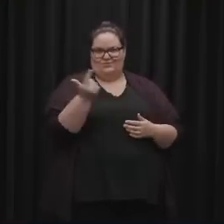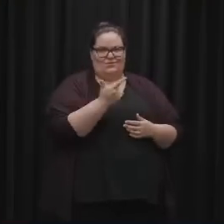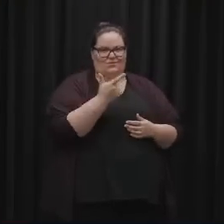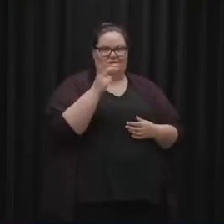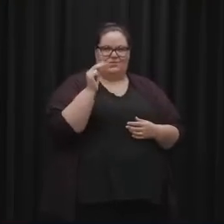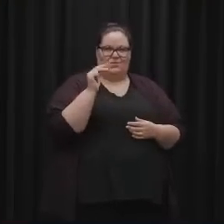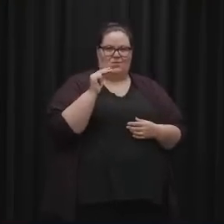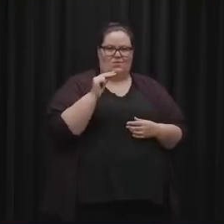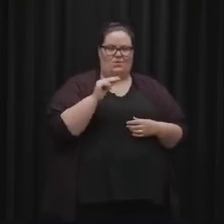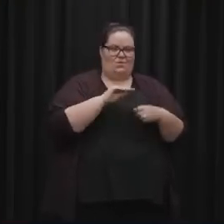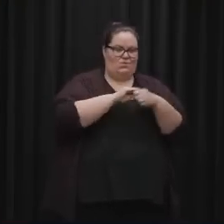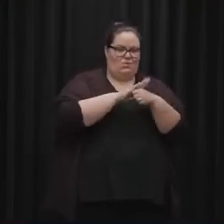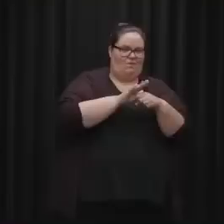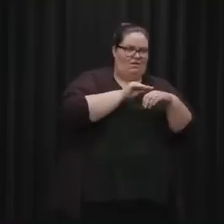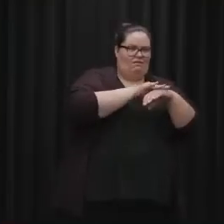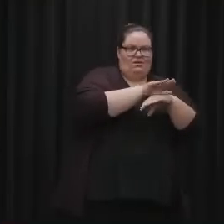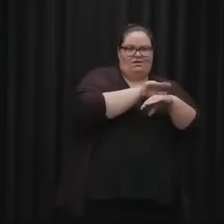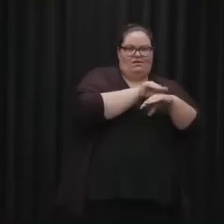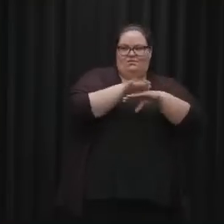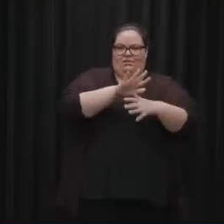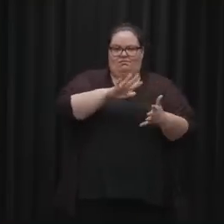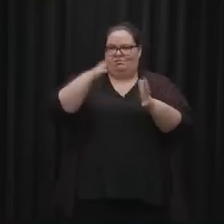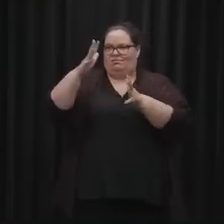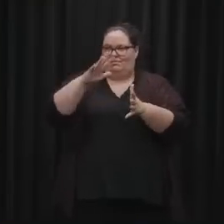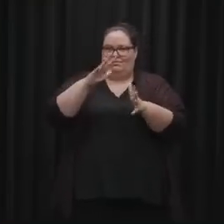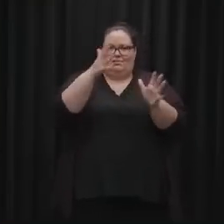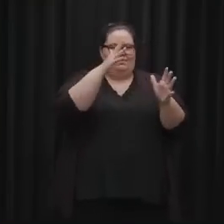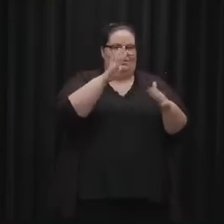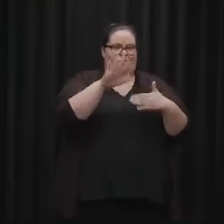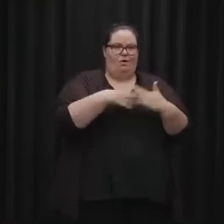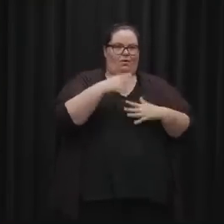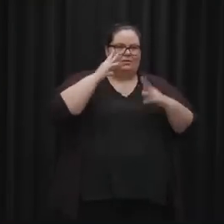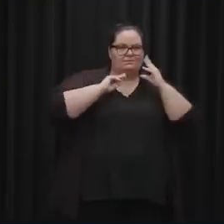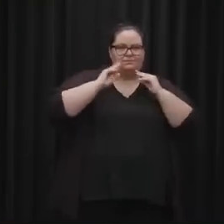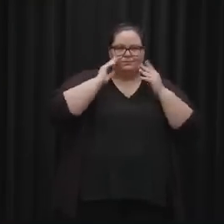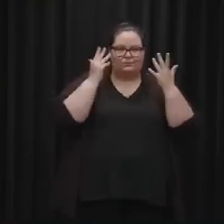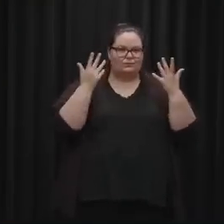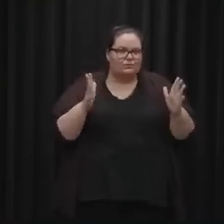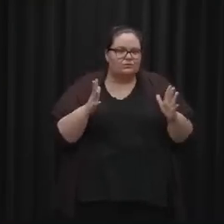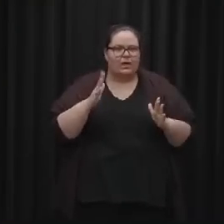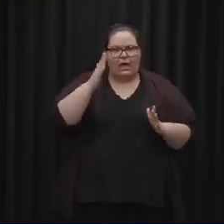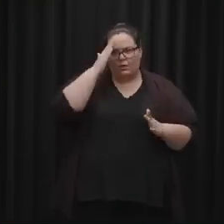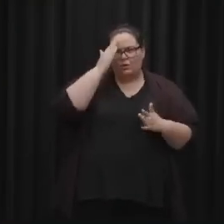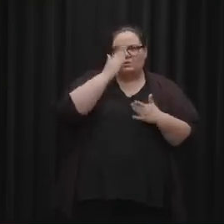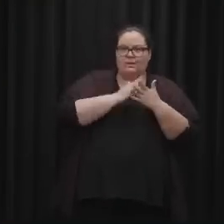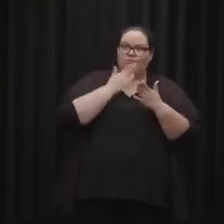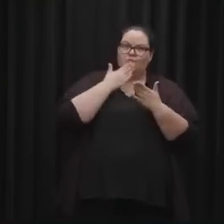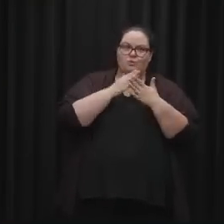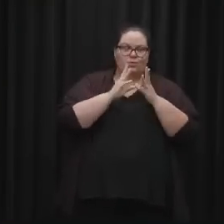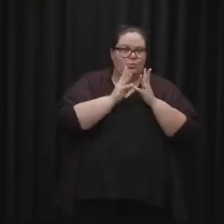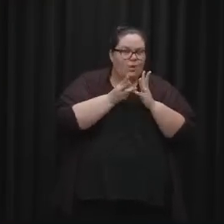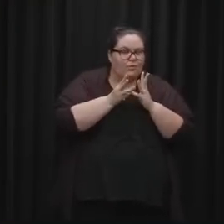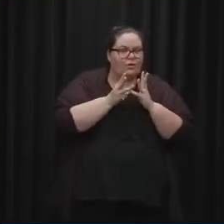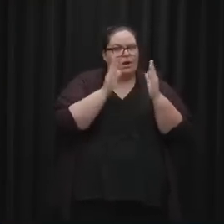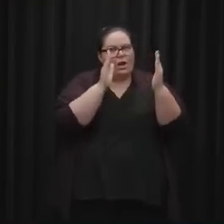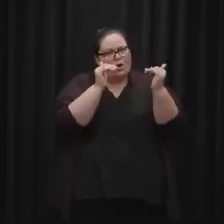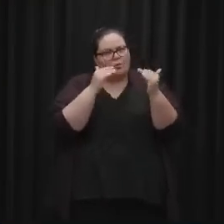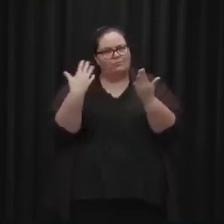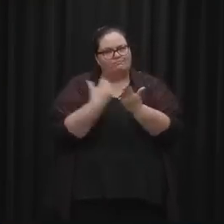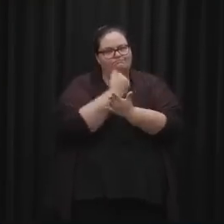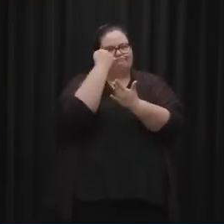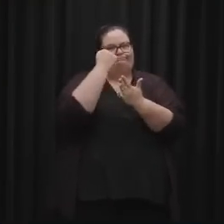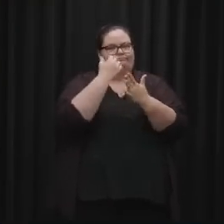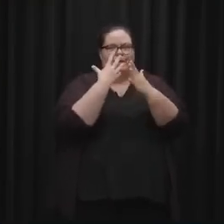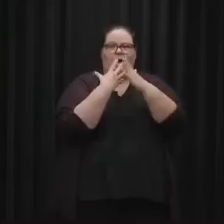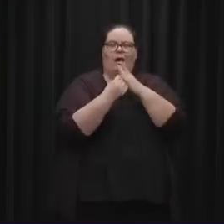are so many different effects of COVID that we're all dealing with right now. So, but I know there was some nice weather, and I hope that people did take